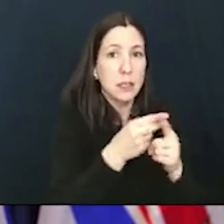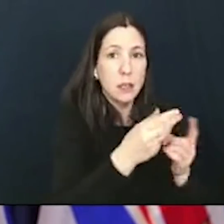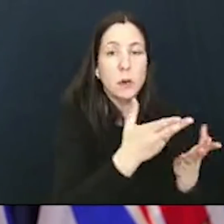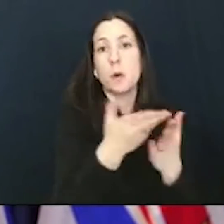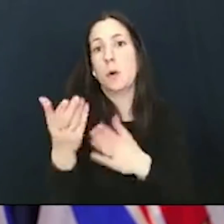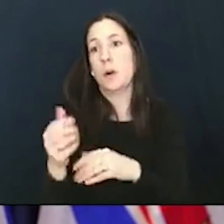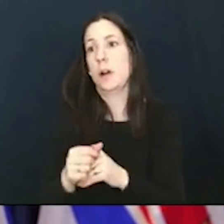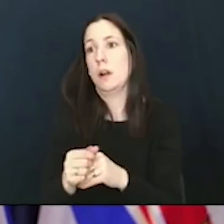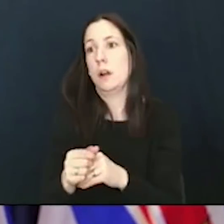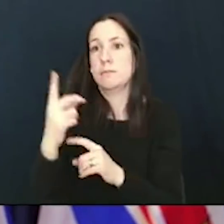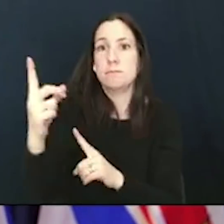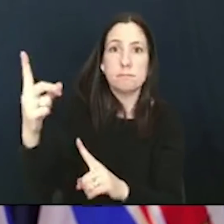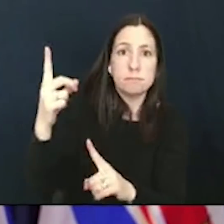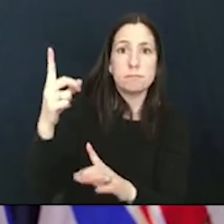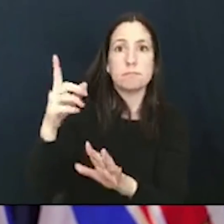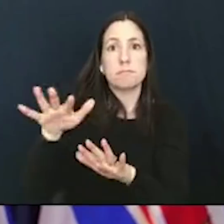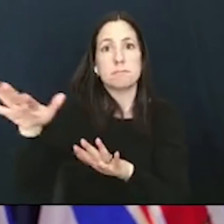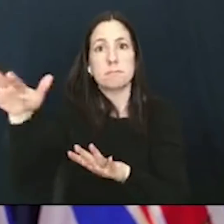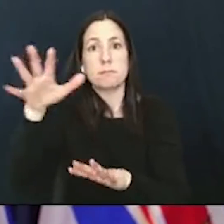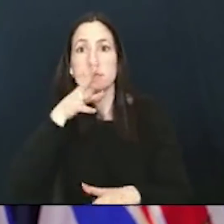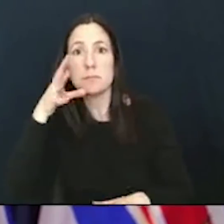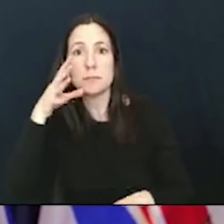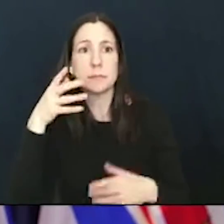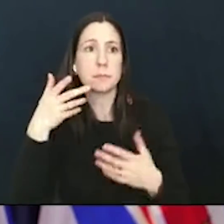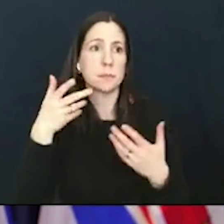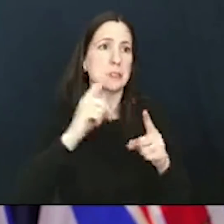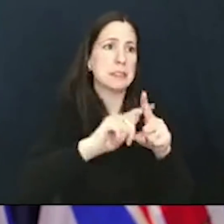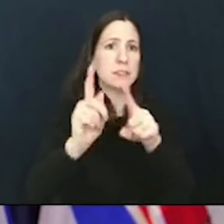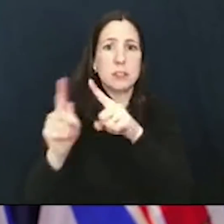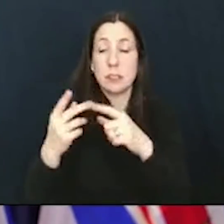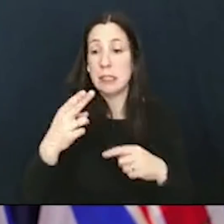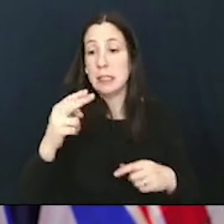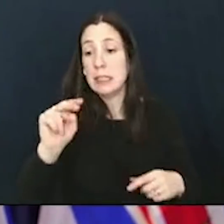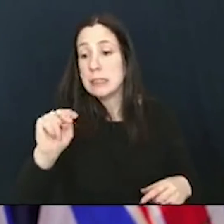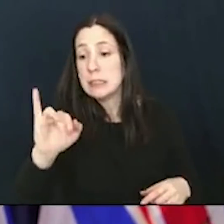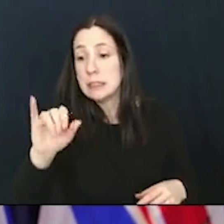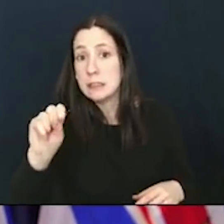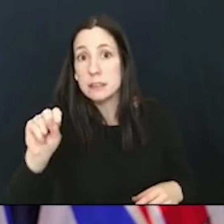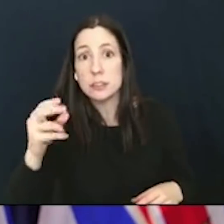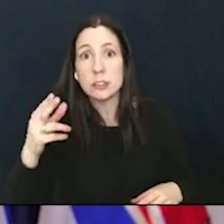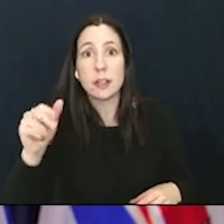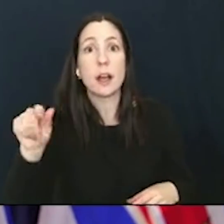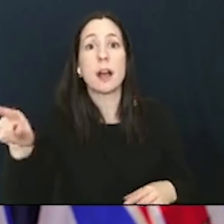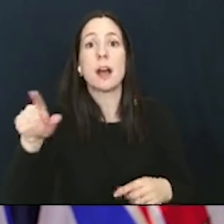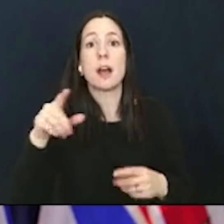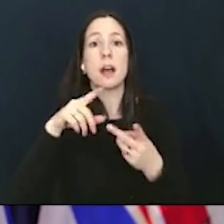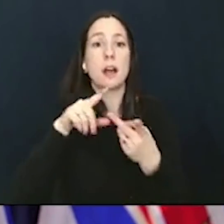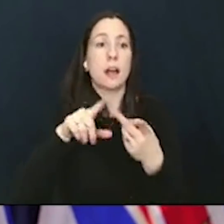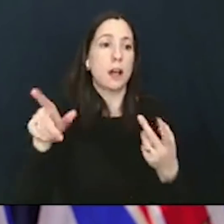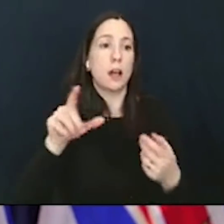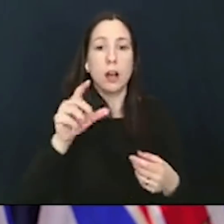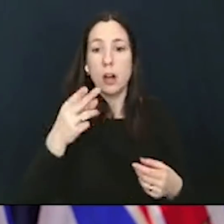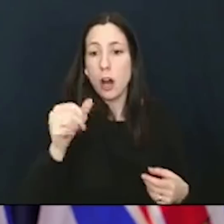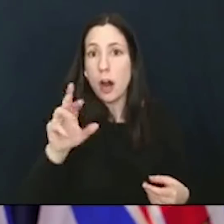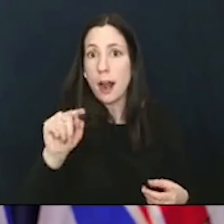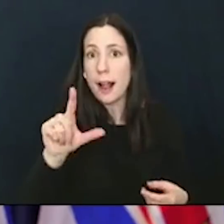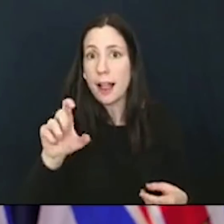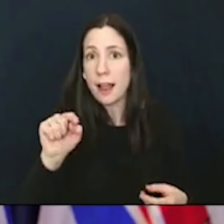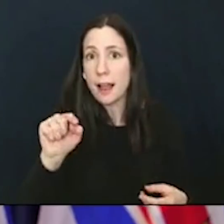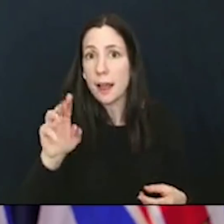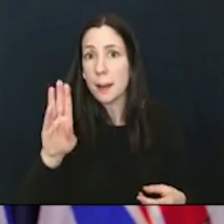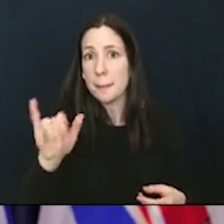Indigenous communities and providing support from Nishka to Hartley Bay, all to